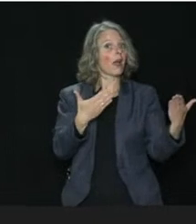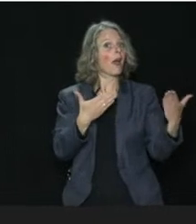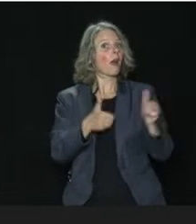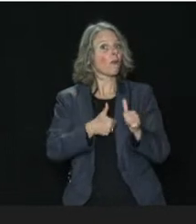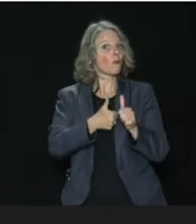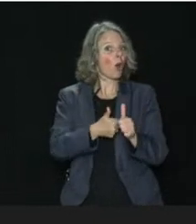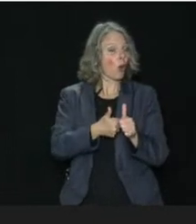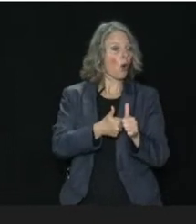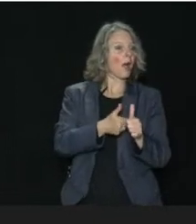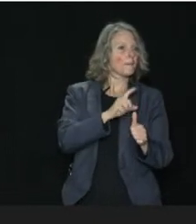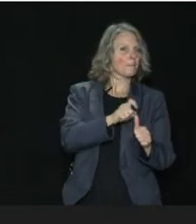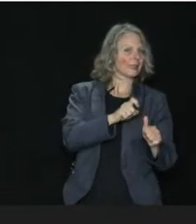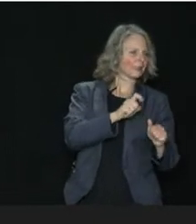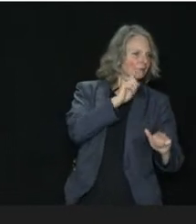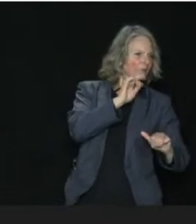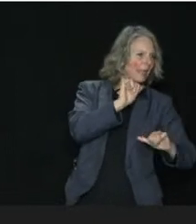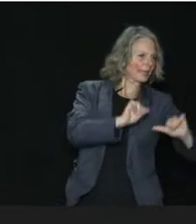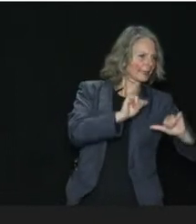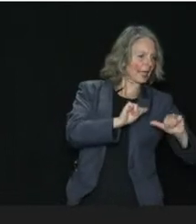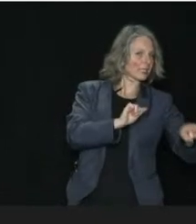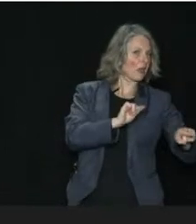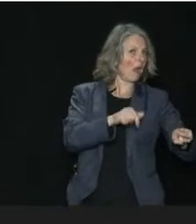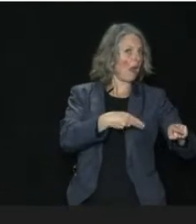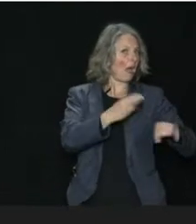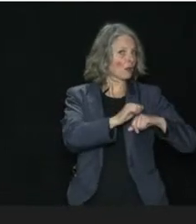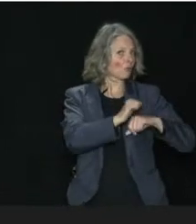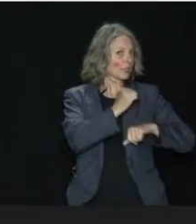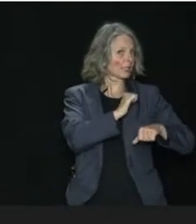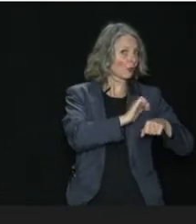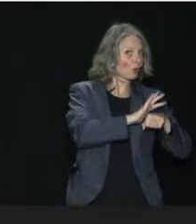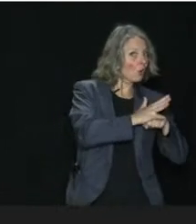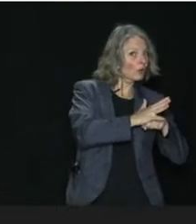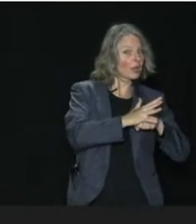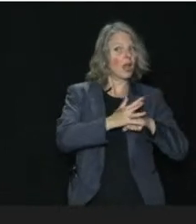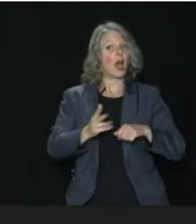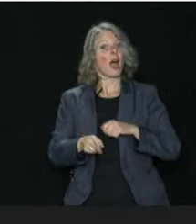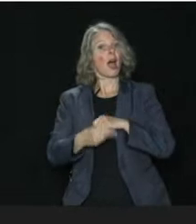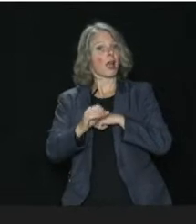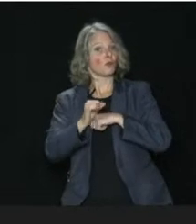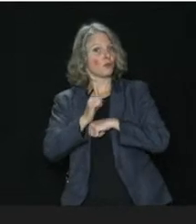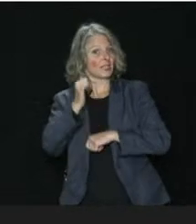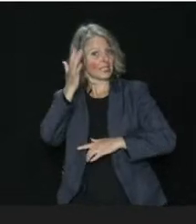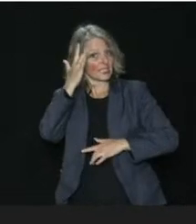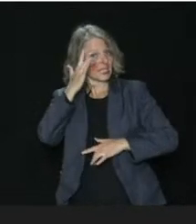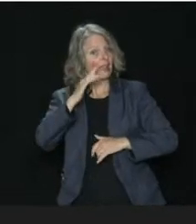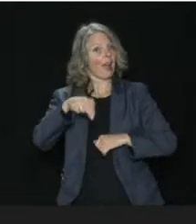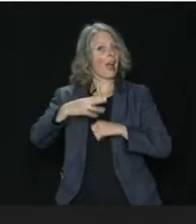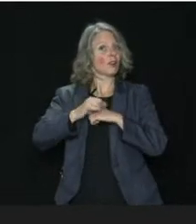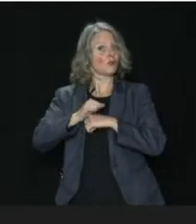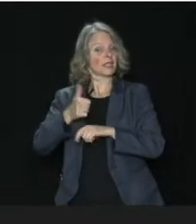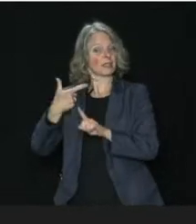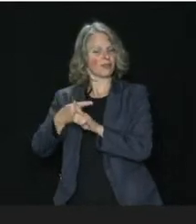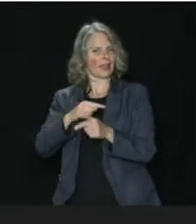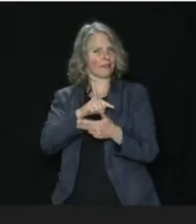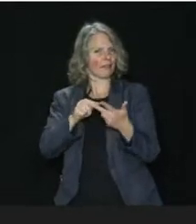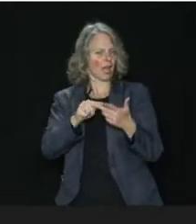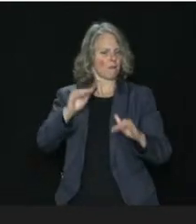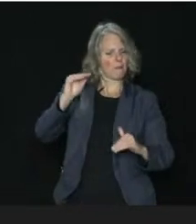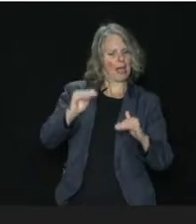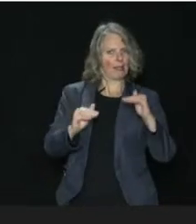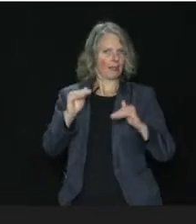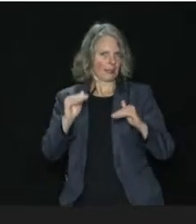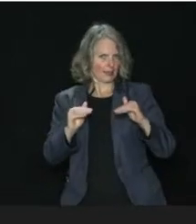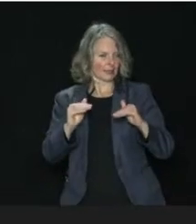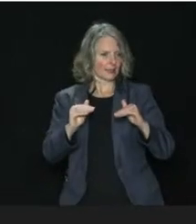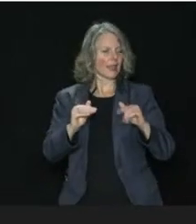risk of it, COVID-19 exposure risk, and the potential benefit of earlier vaccination in preventing serious